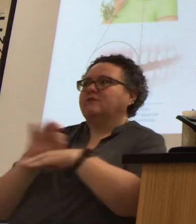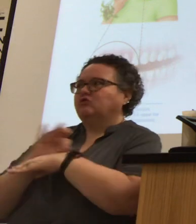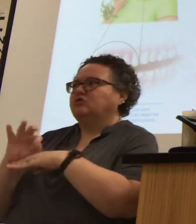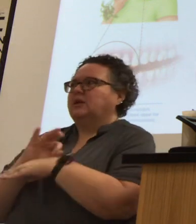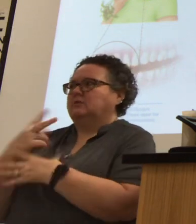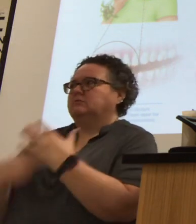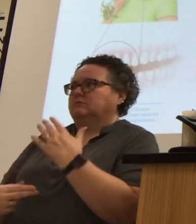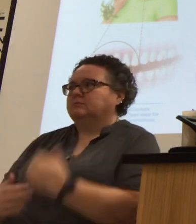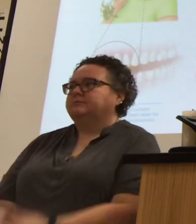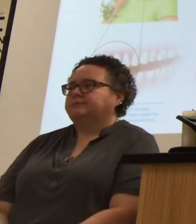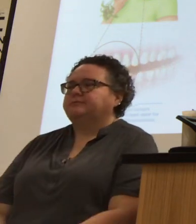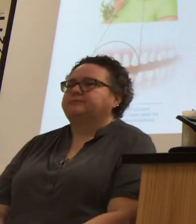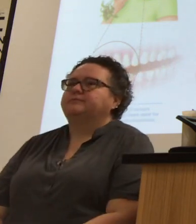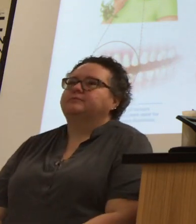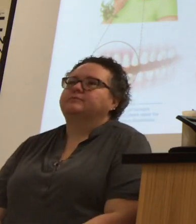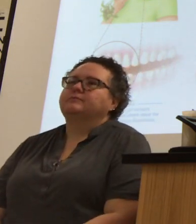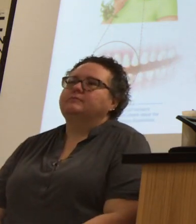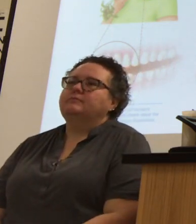structure